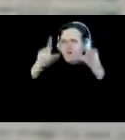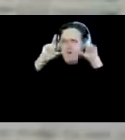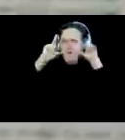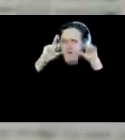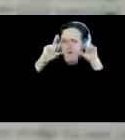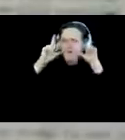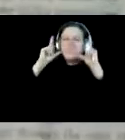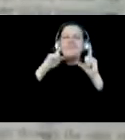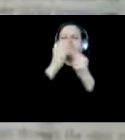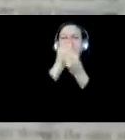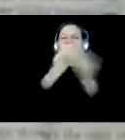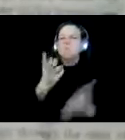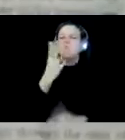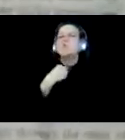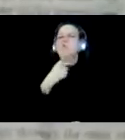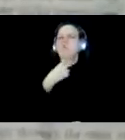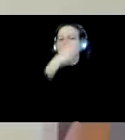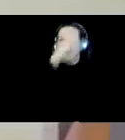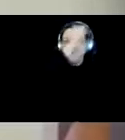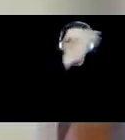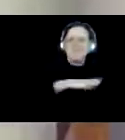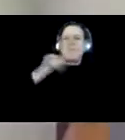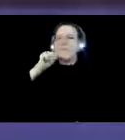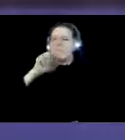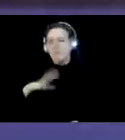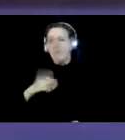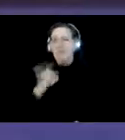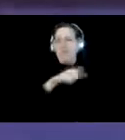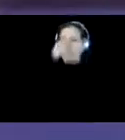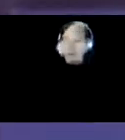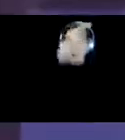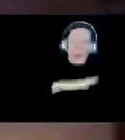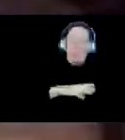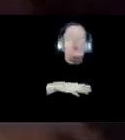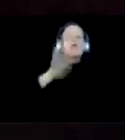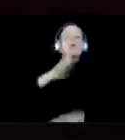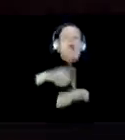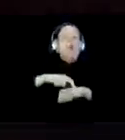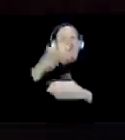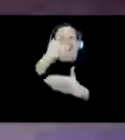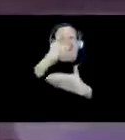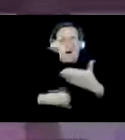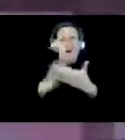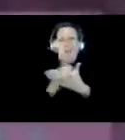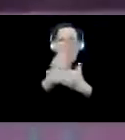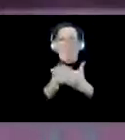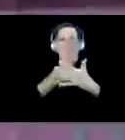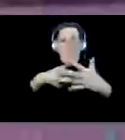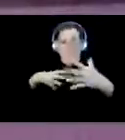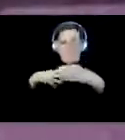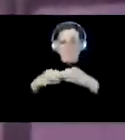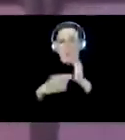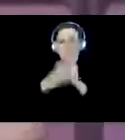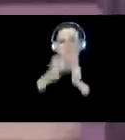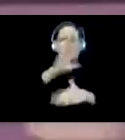There was a time when we were able to draw up an encyclopedia, an exhaustive catalog of all the objects in the world. Since then,